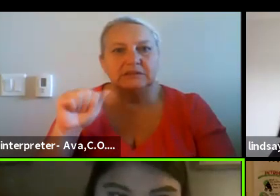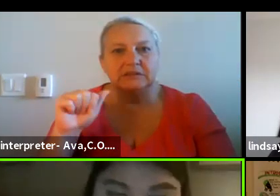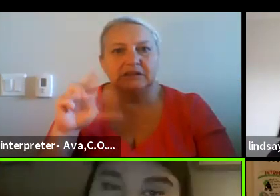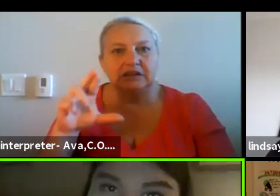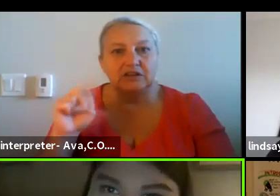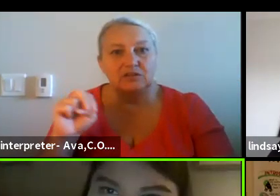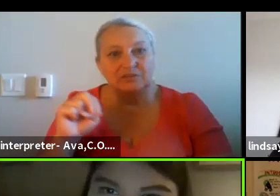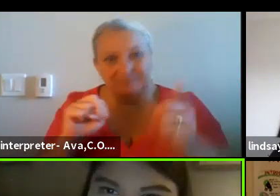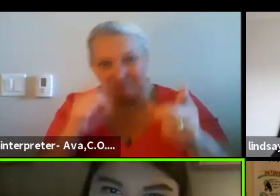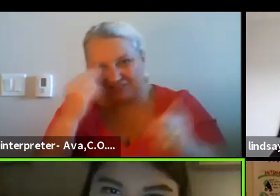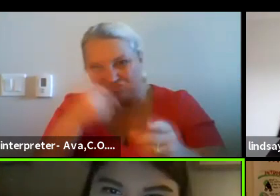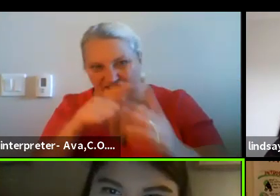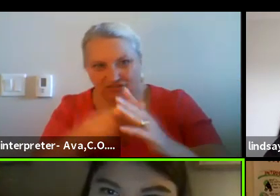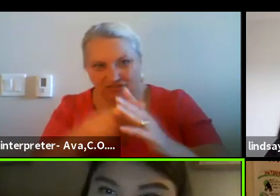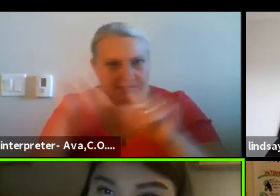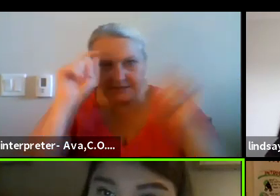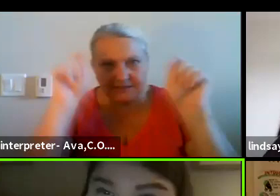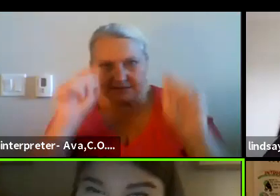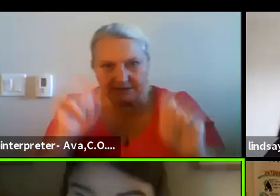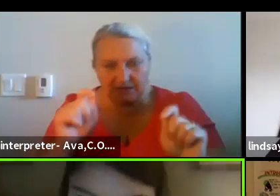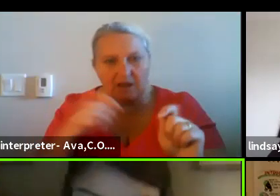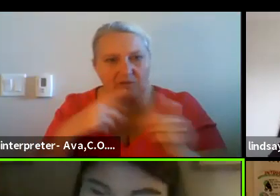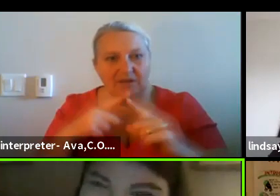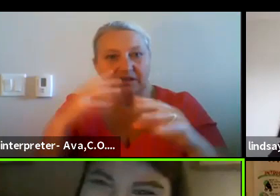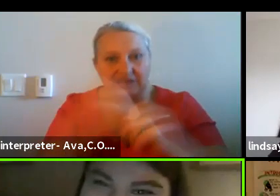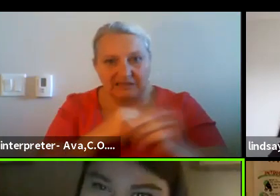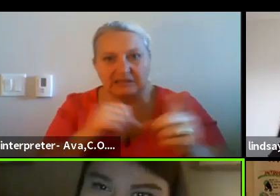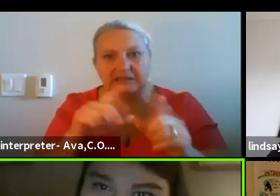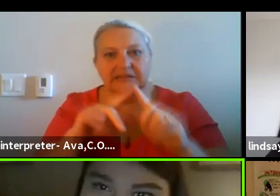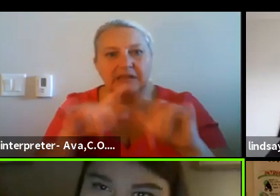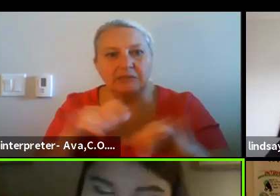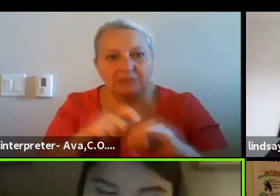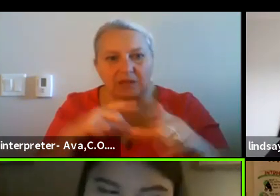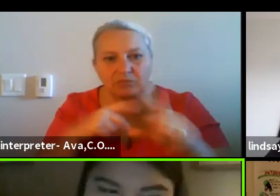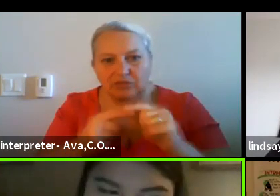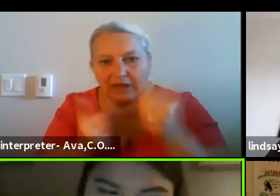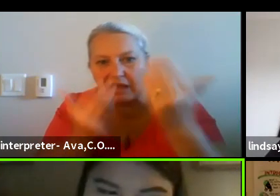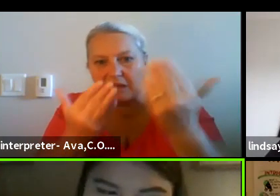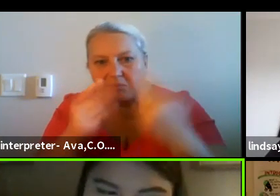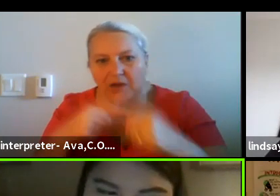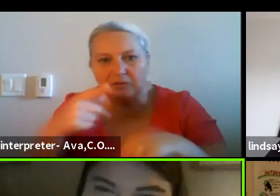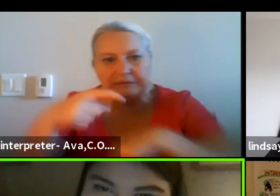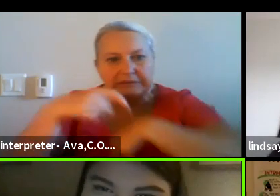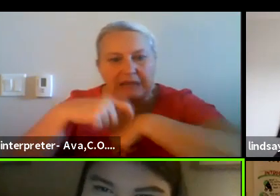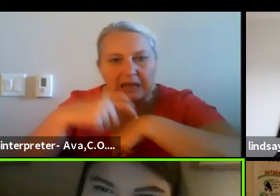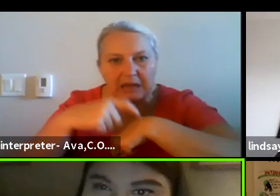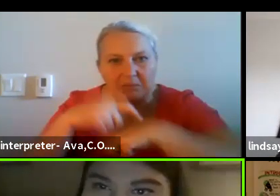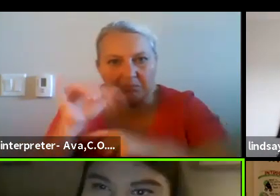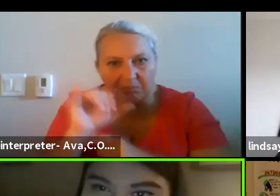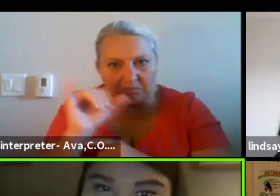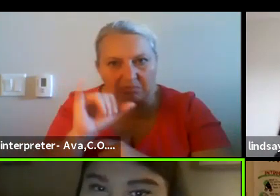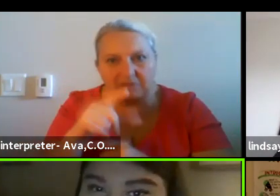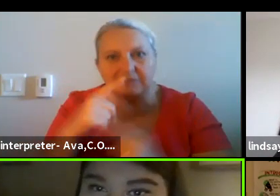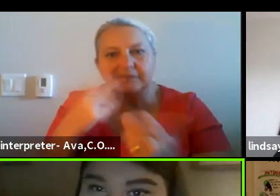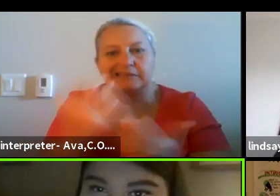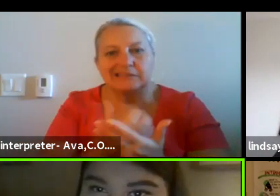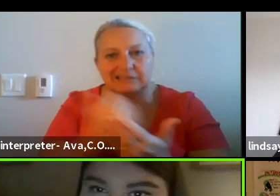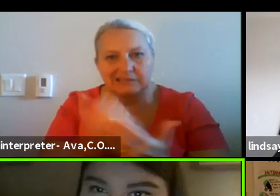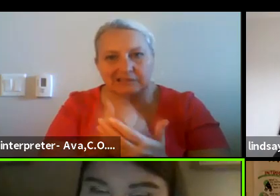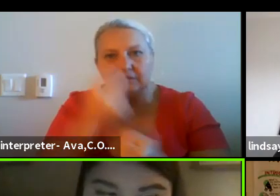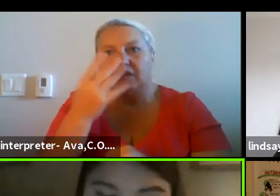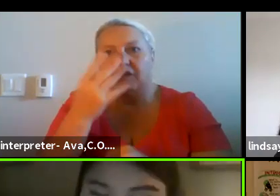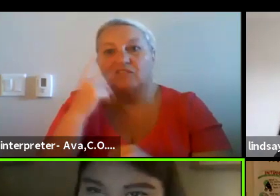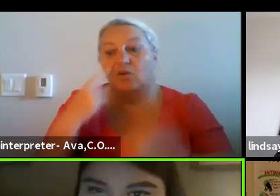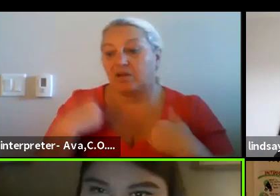doing. But we'll also offer Jill, if it makes you feel better about time. For us Seminoles and Muscogees, time is a